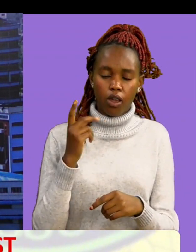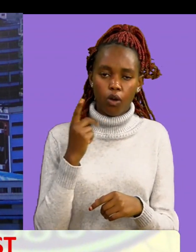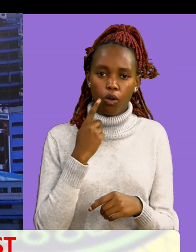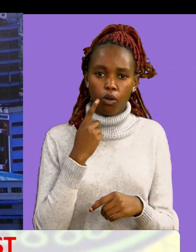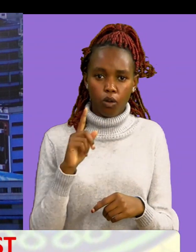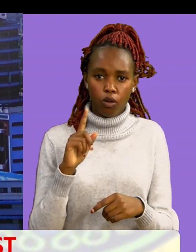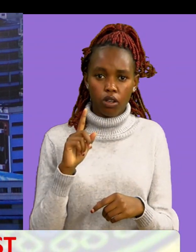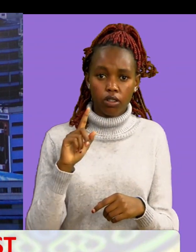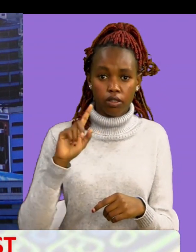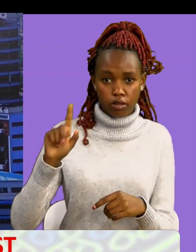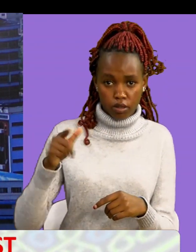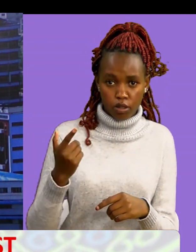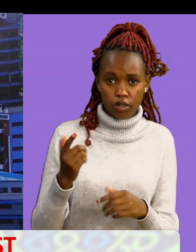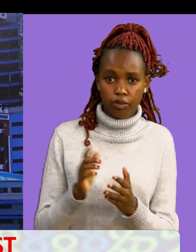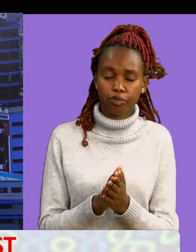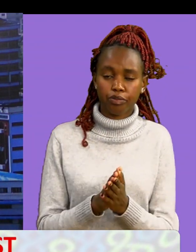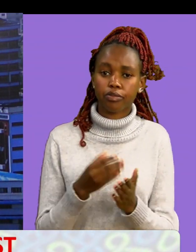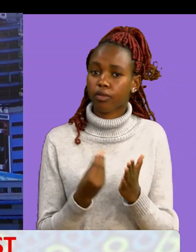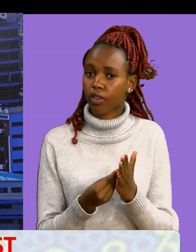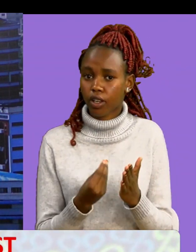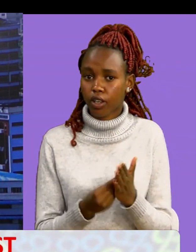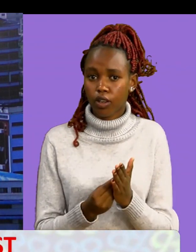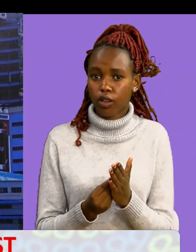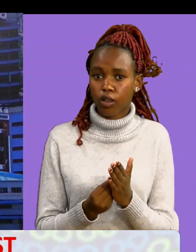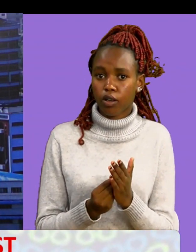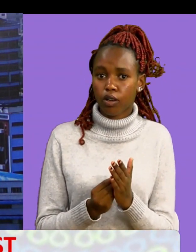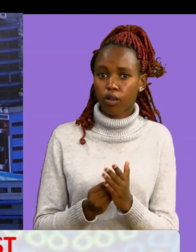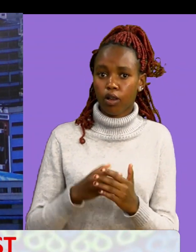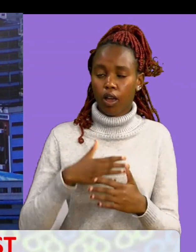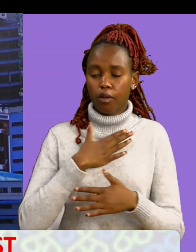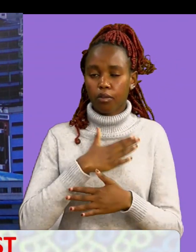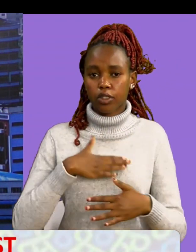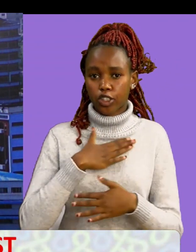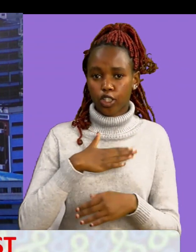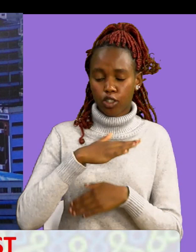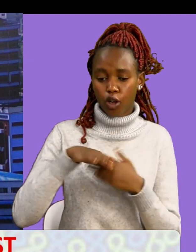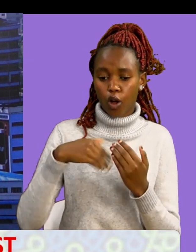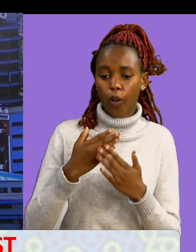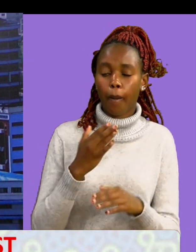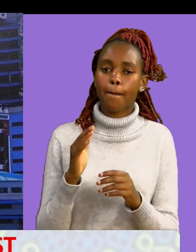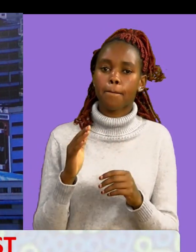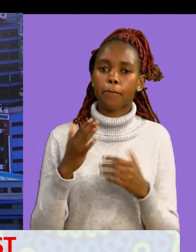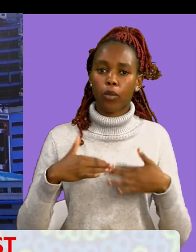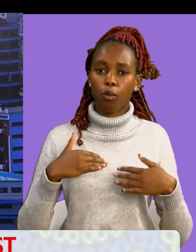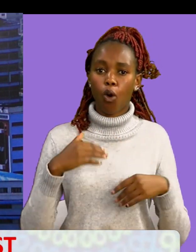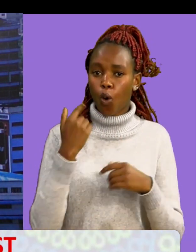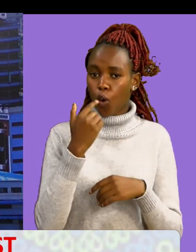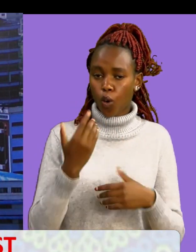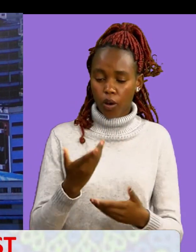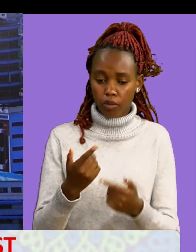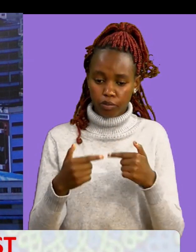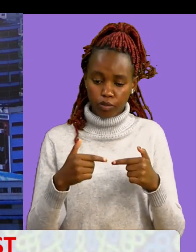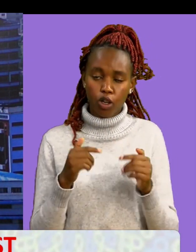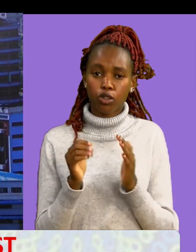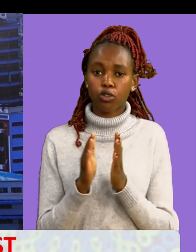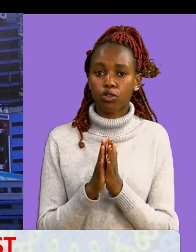3 50,000 Kenya shillings. And I will say a massive congratulations to everyone who came through to support the cause generally, because we